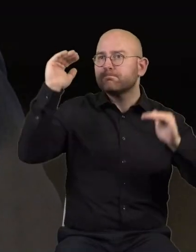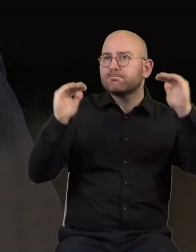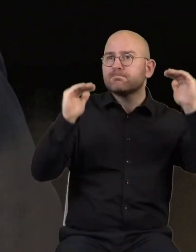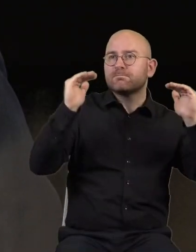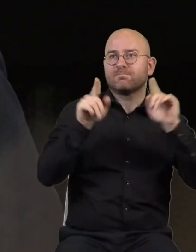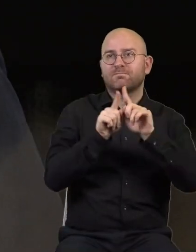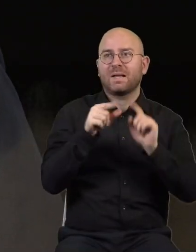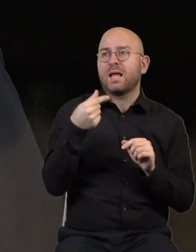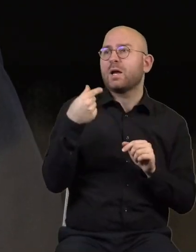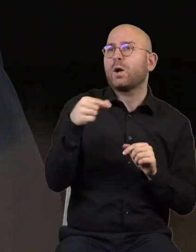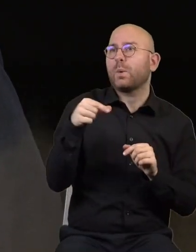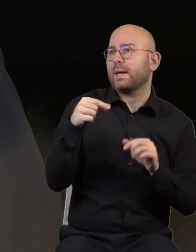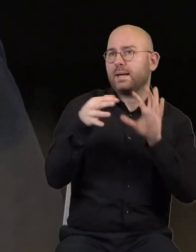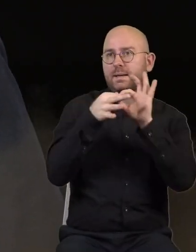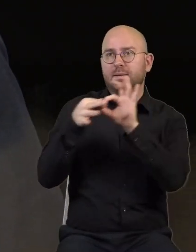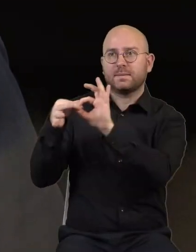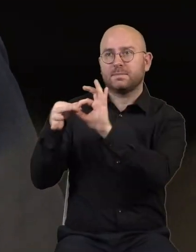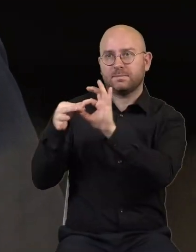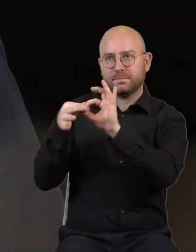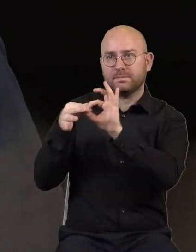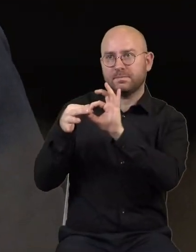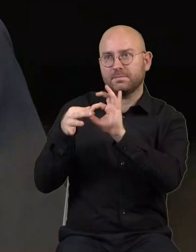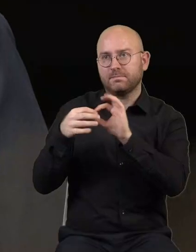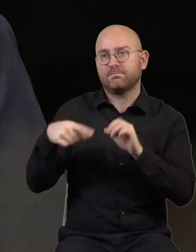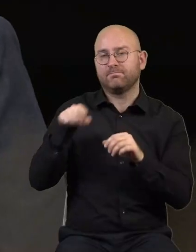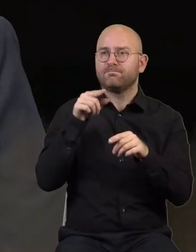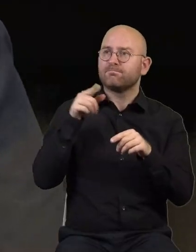social aspects. And in what way?